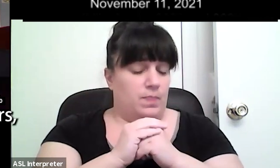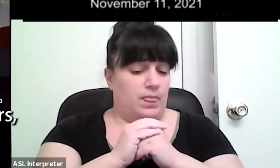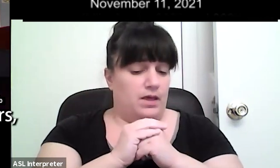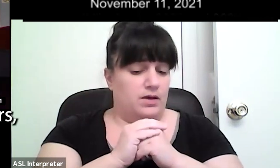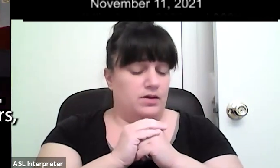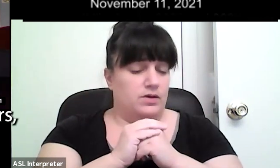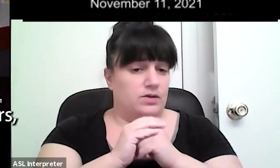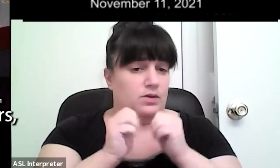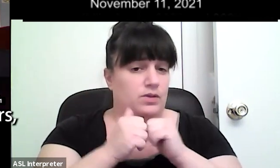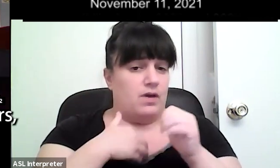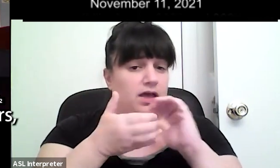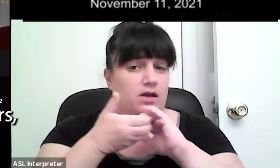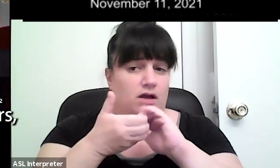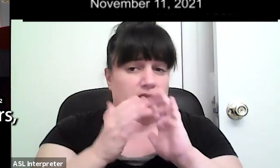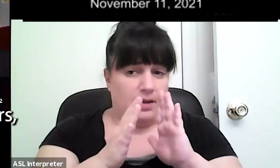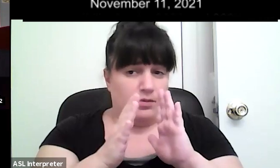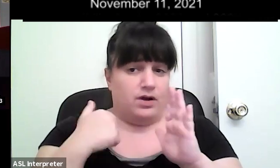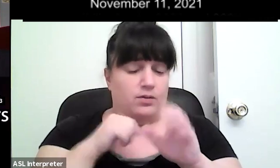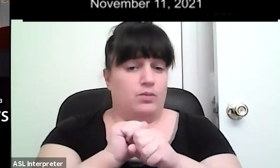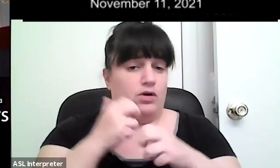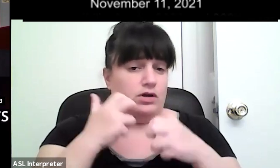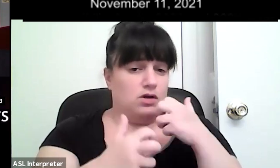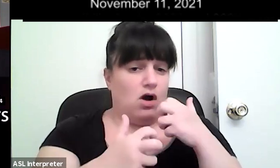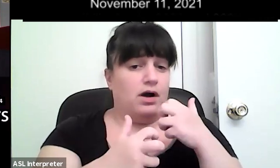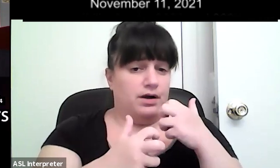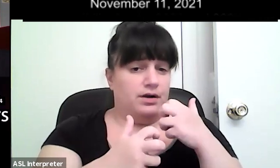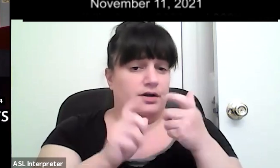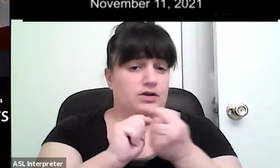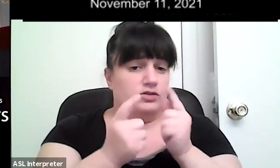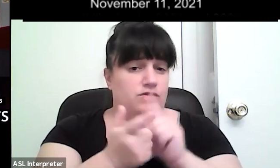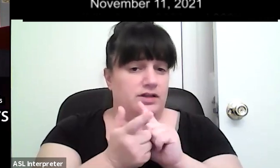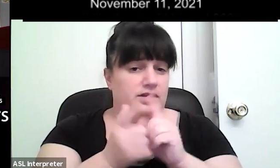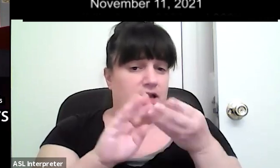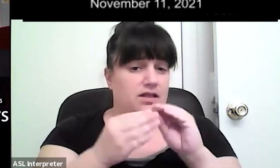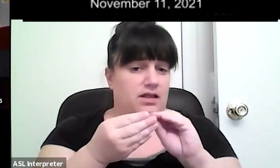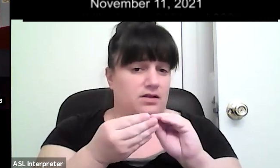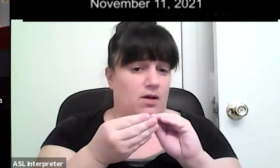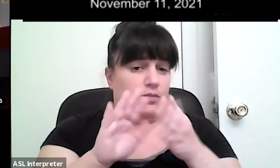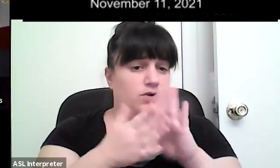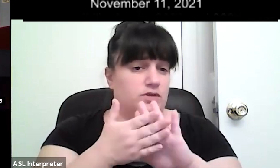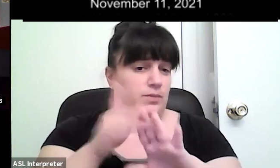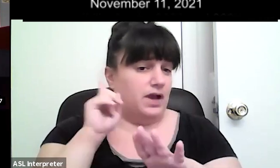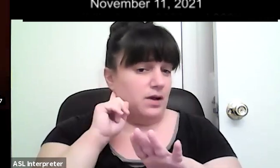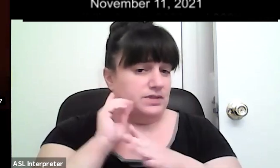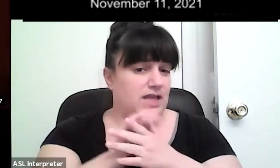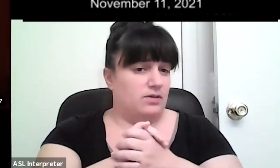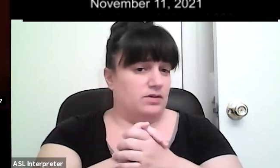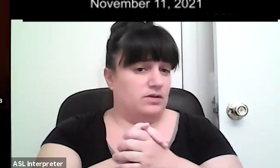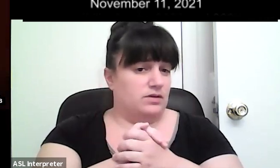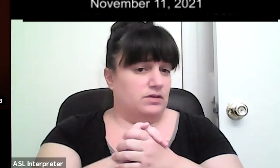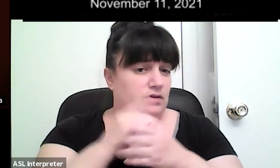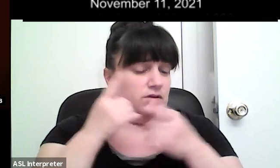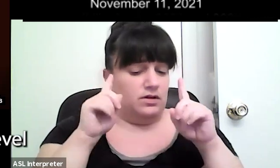along with my collaborators, we worked really hard and we translated the numbers into sound. I achieved access